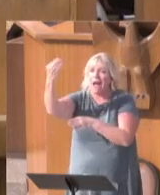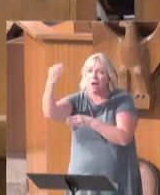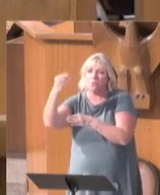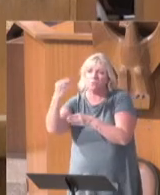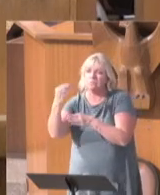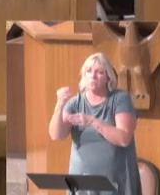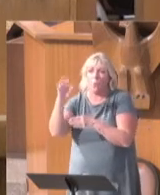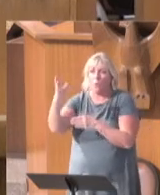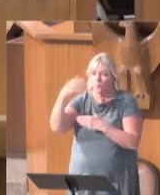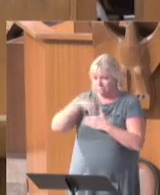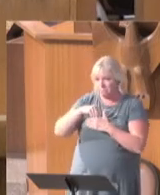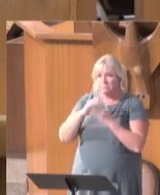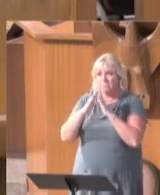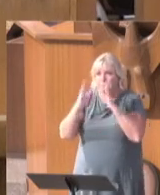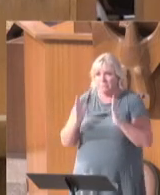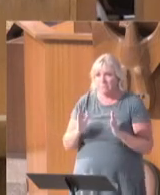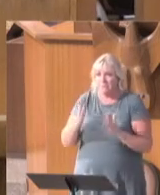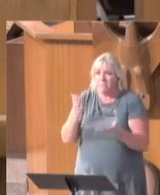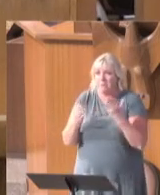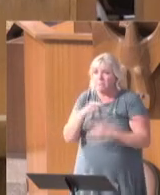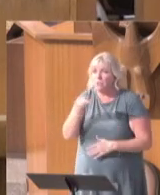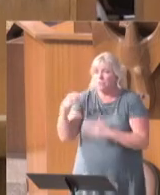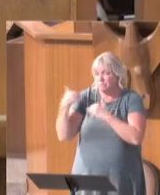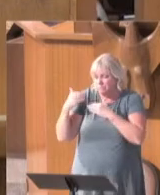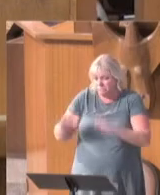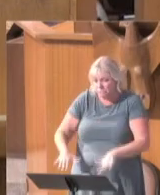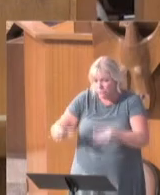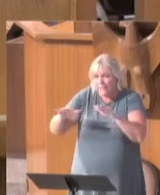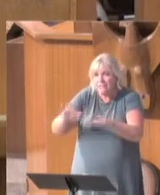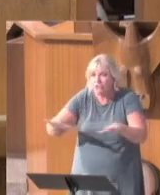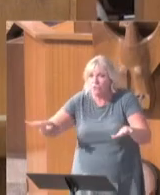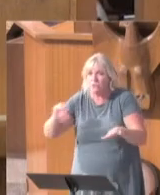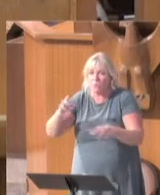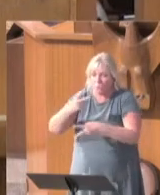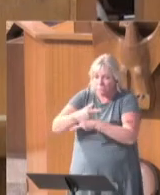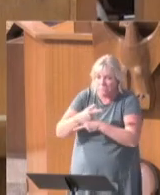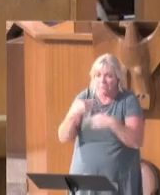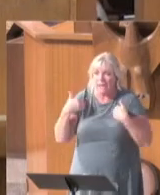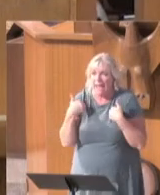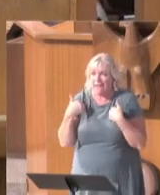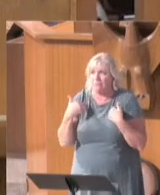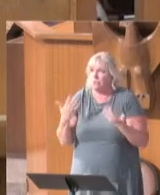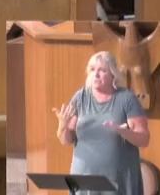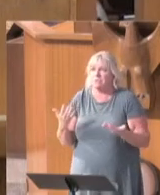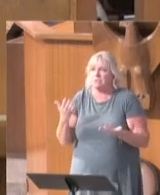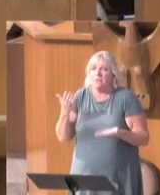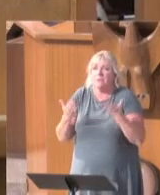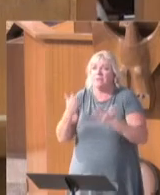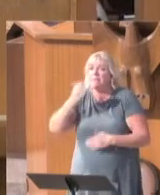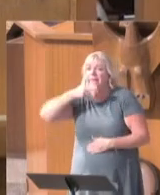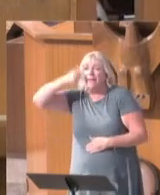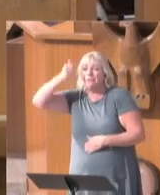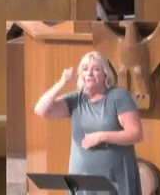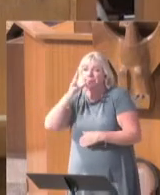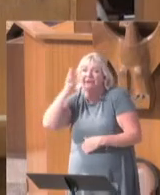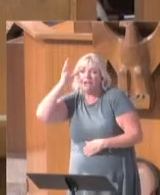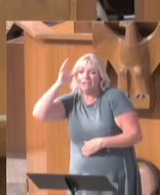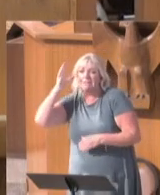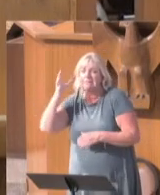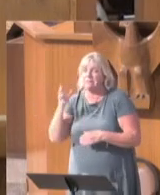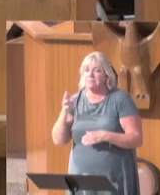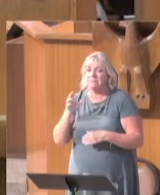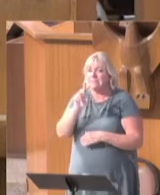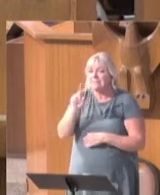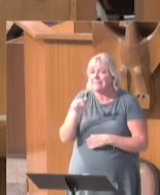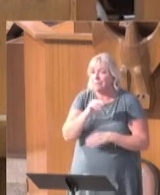home, raising compassionate kids or caring for animals, caring for aging parents,